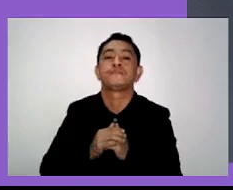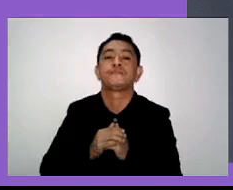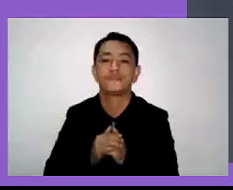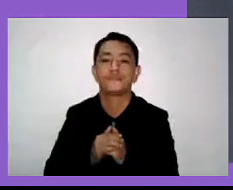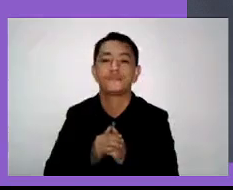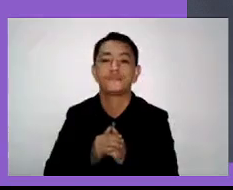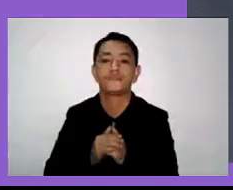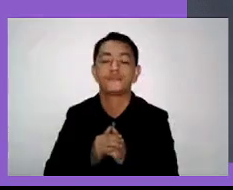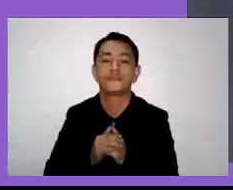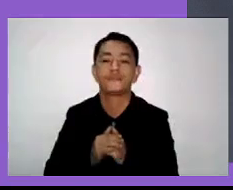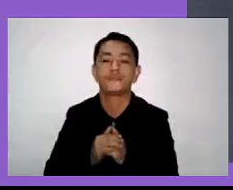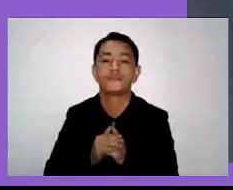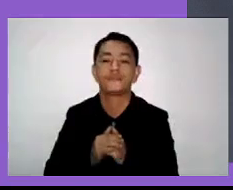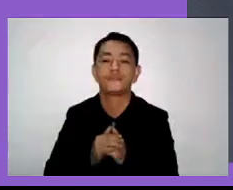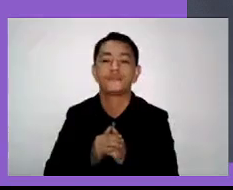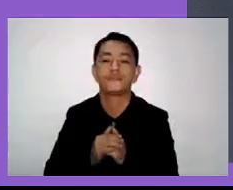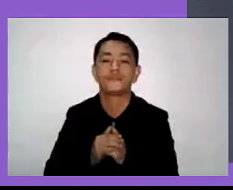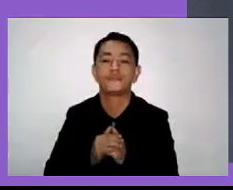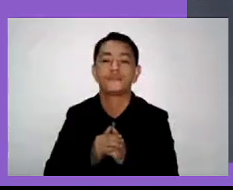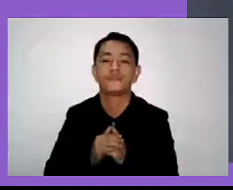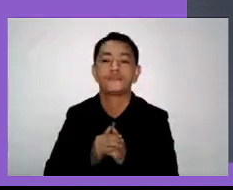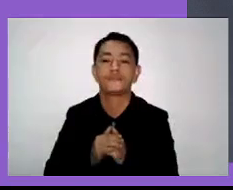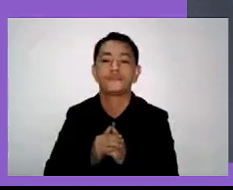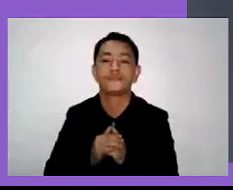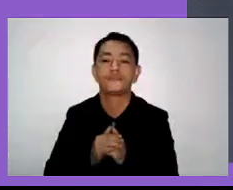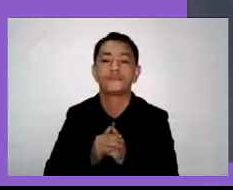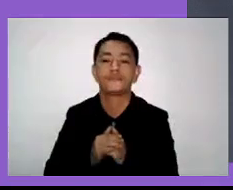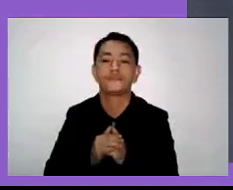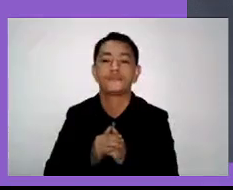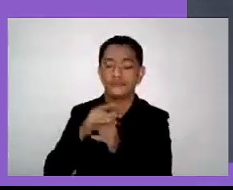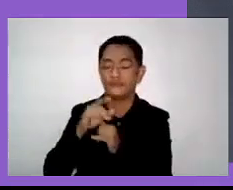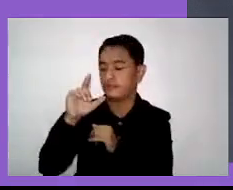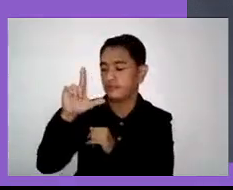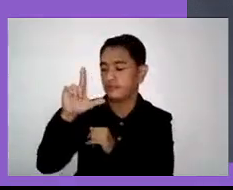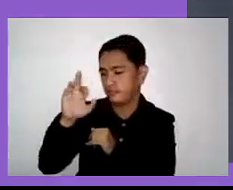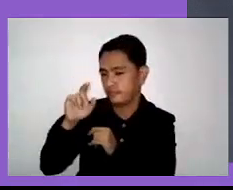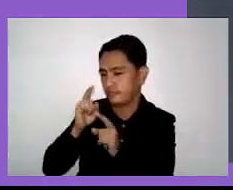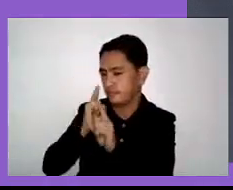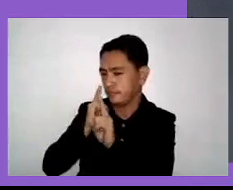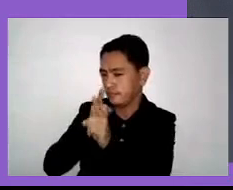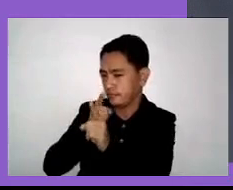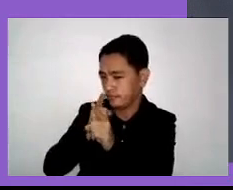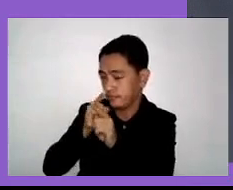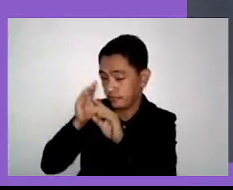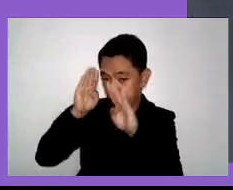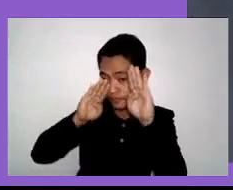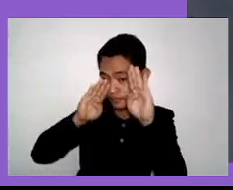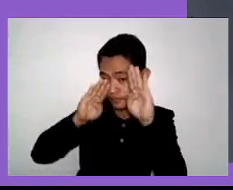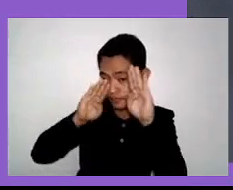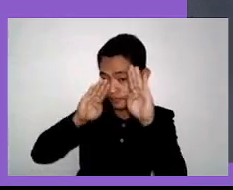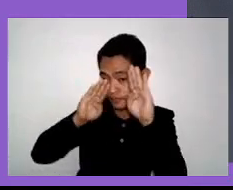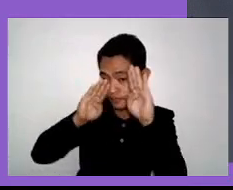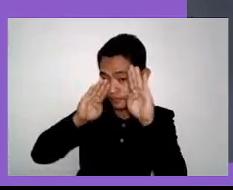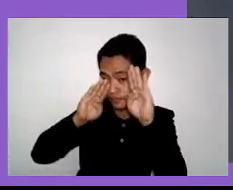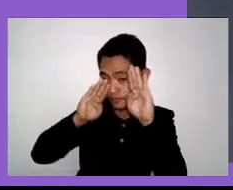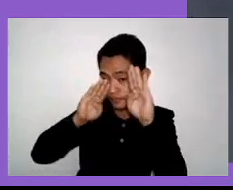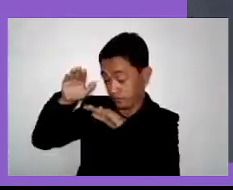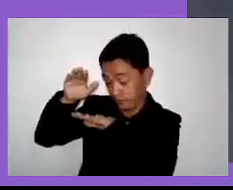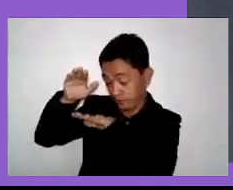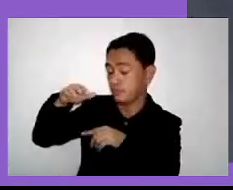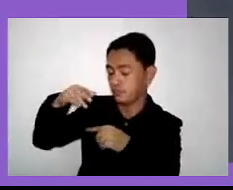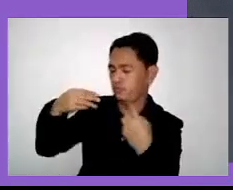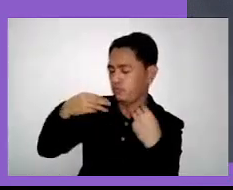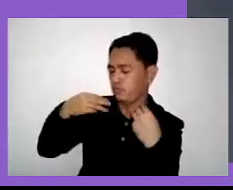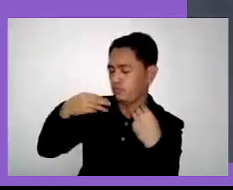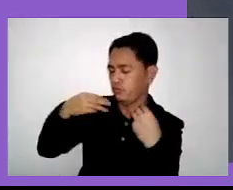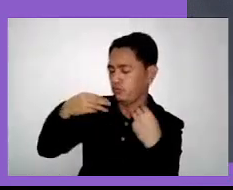Similar with the previous components of literacy, addressing the problems while the learner is young is crucial. The wider